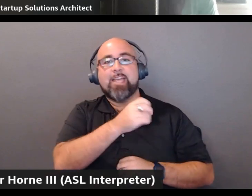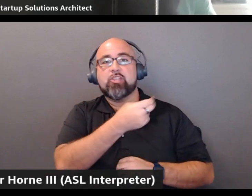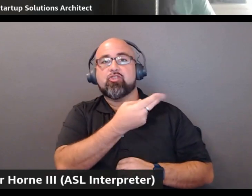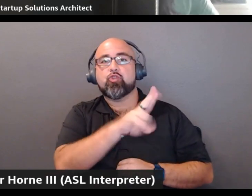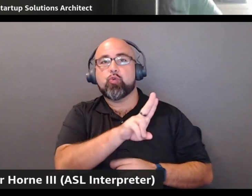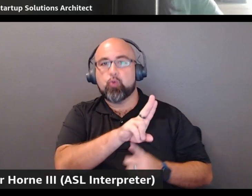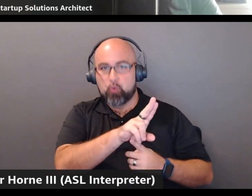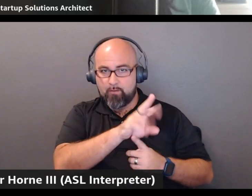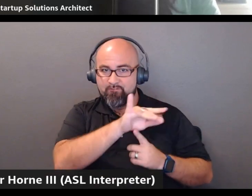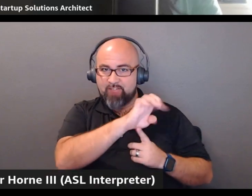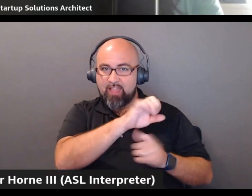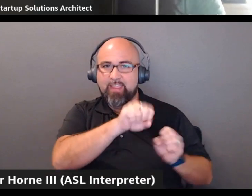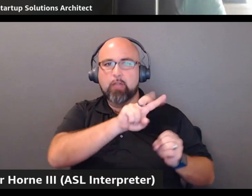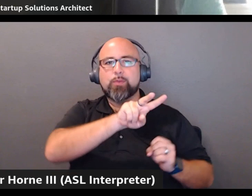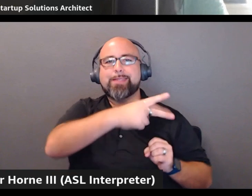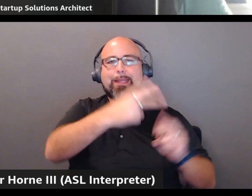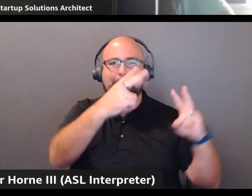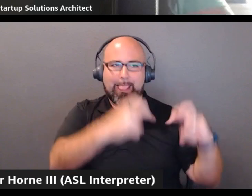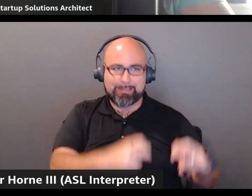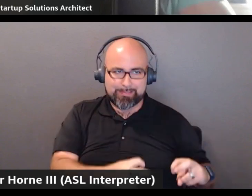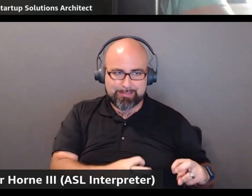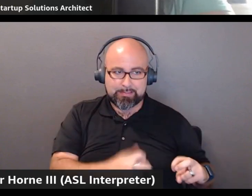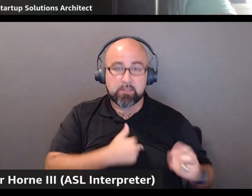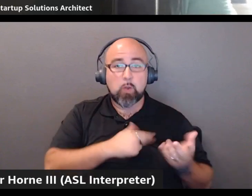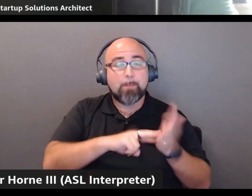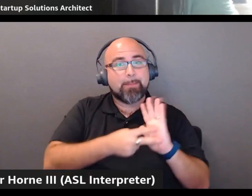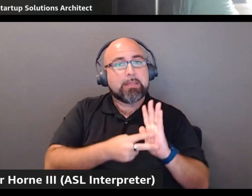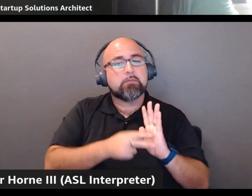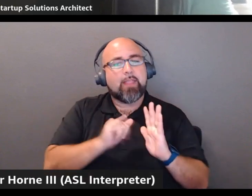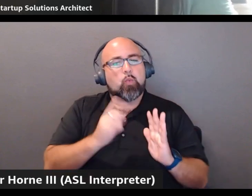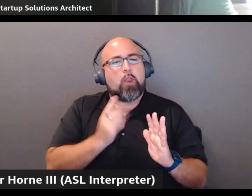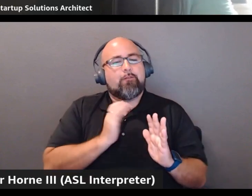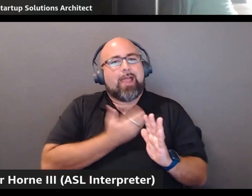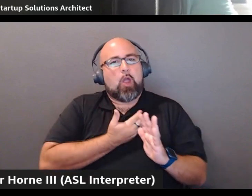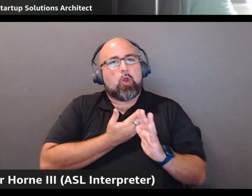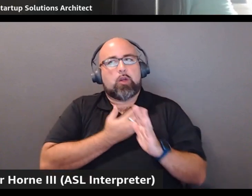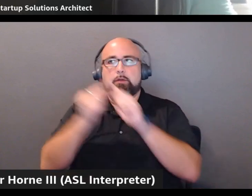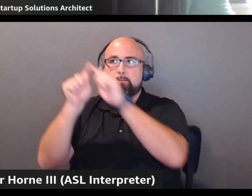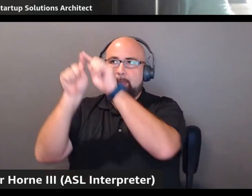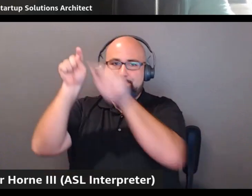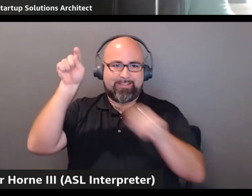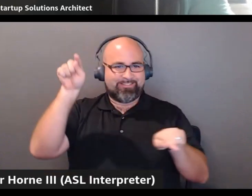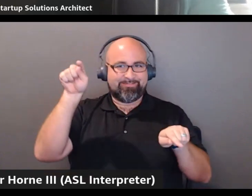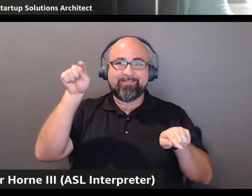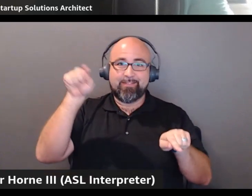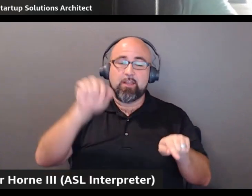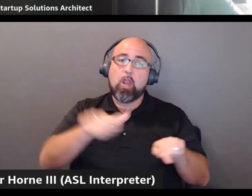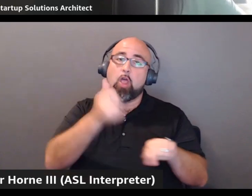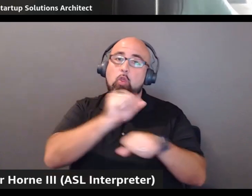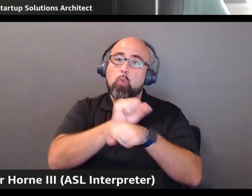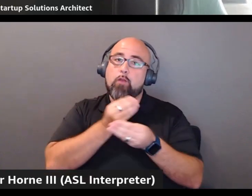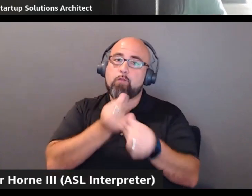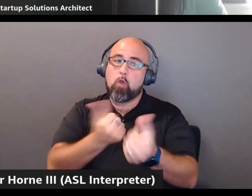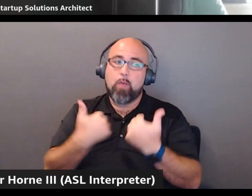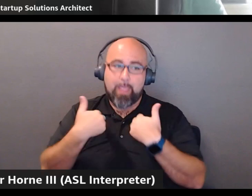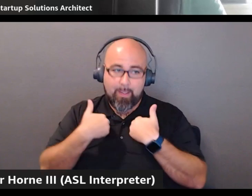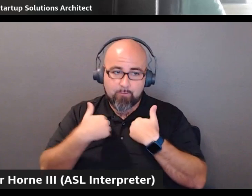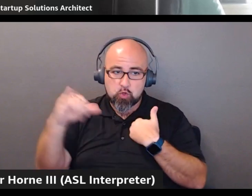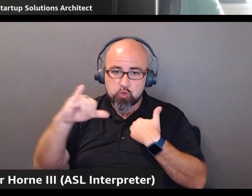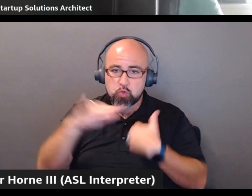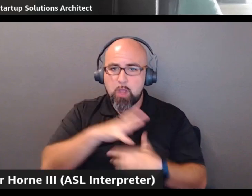secondary analysis. And so that's one of our set of pipelines. The other workflows that we also have